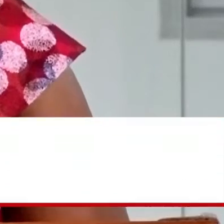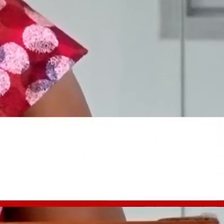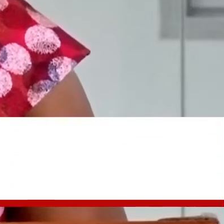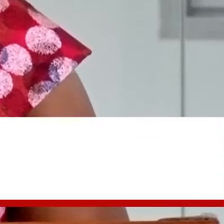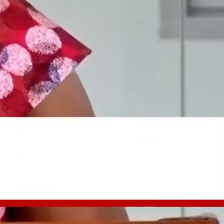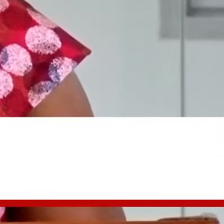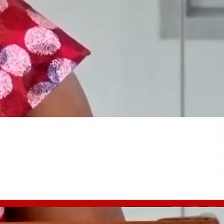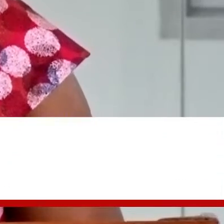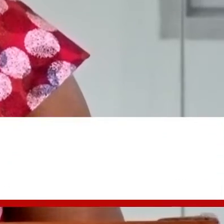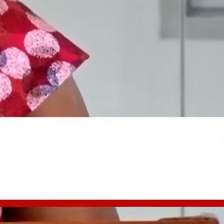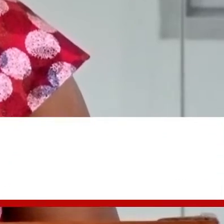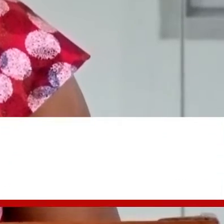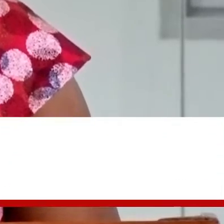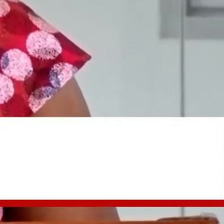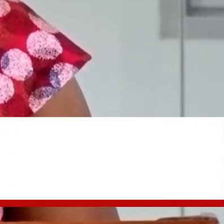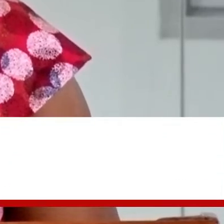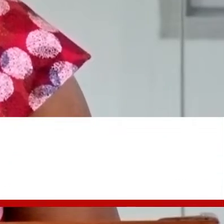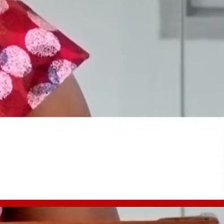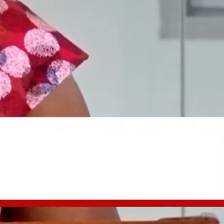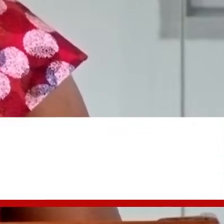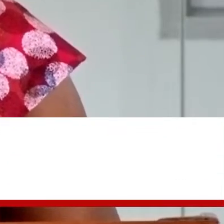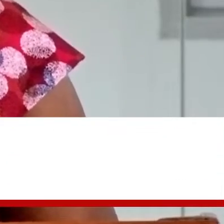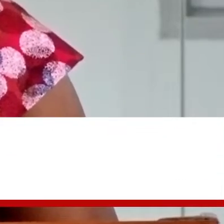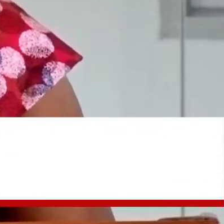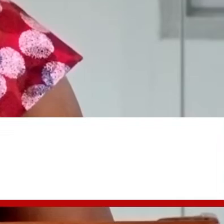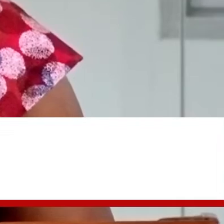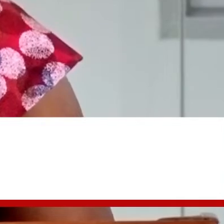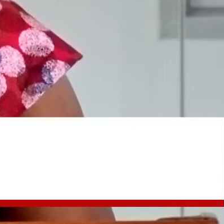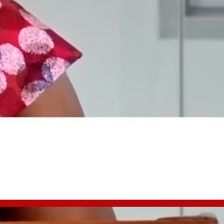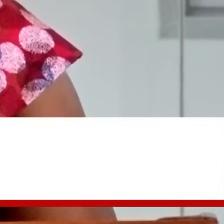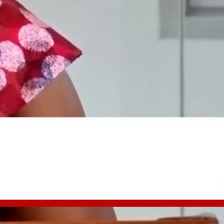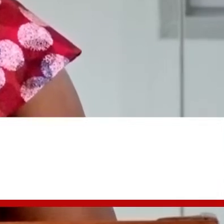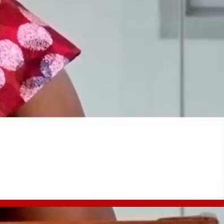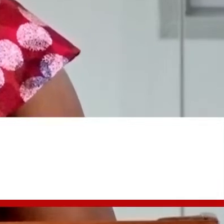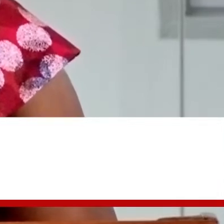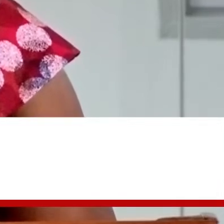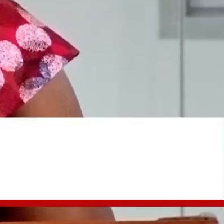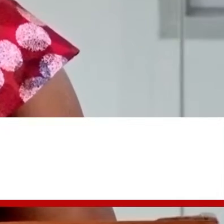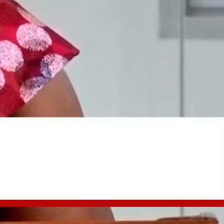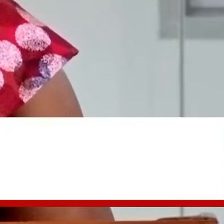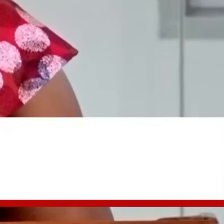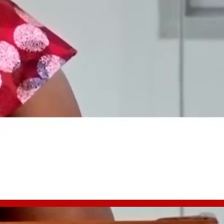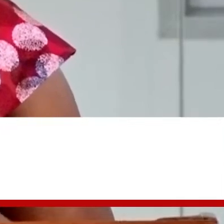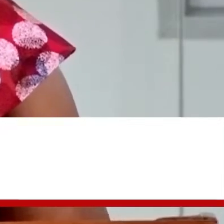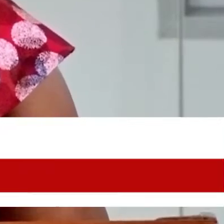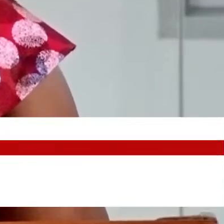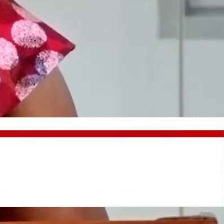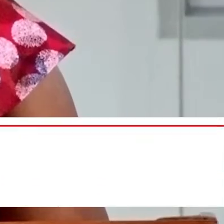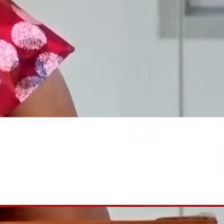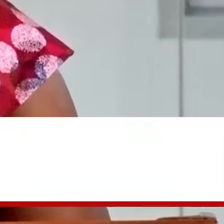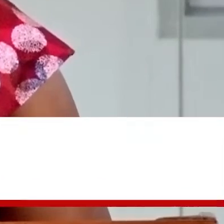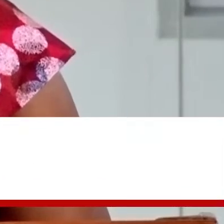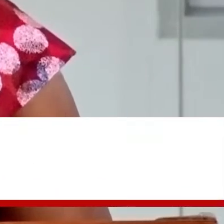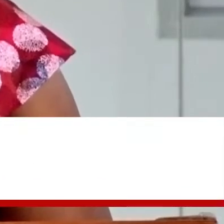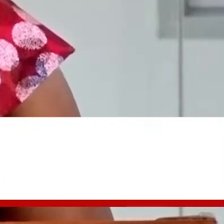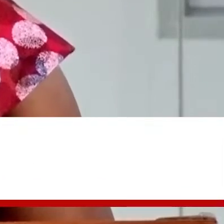you so powerfully to speak to us. I am sure, ladies, now, you are no longer the same. You are encouraged just like